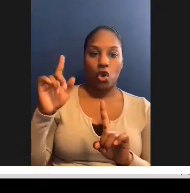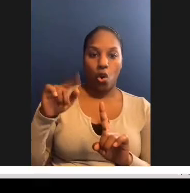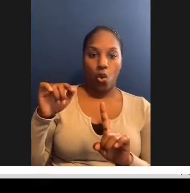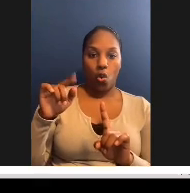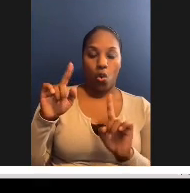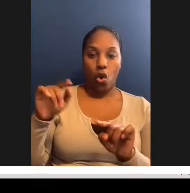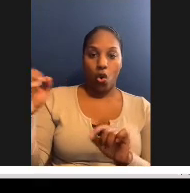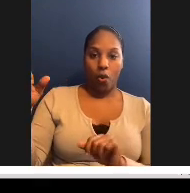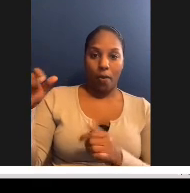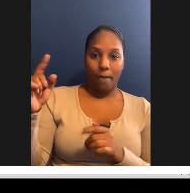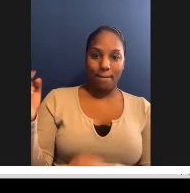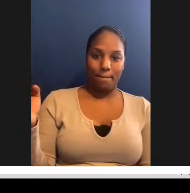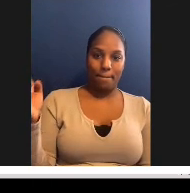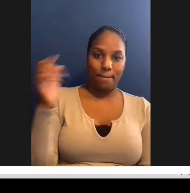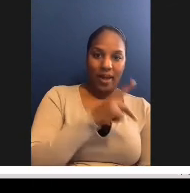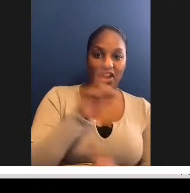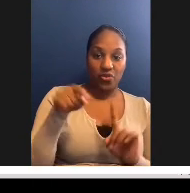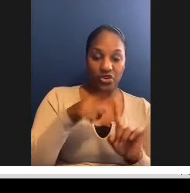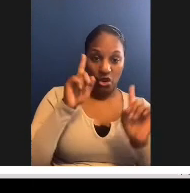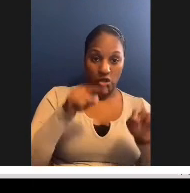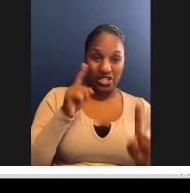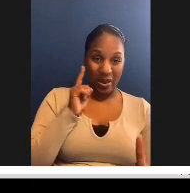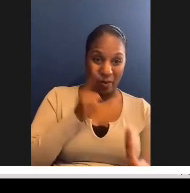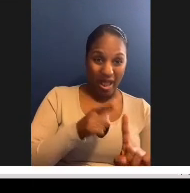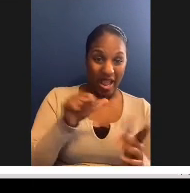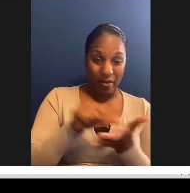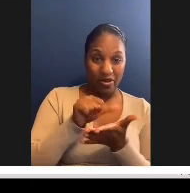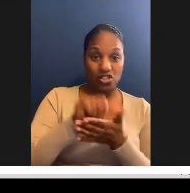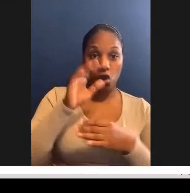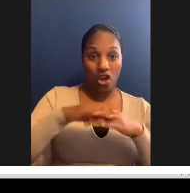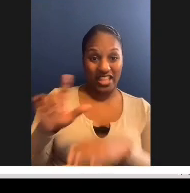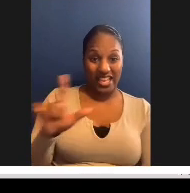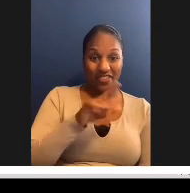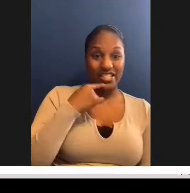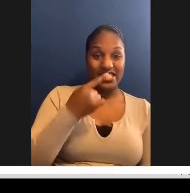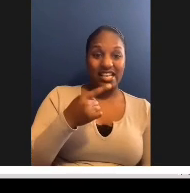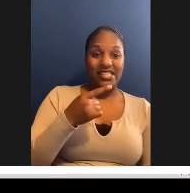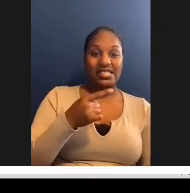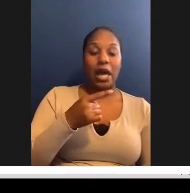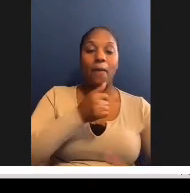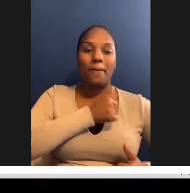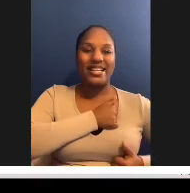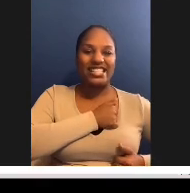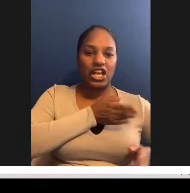when we're on our main page, if you look on the left-hand side, it says military careers.